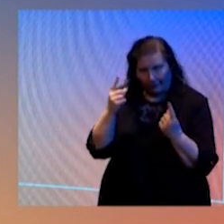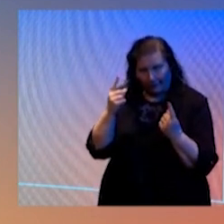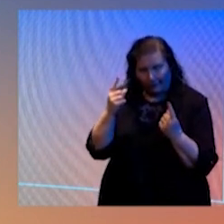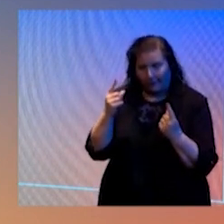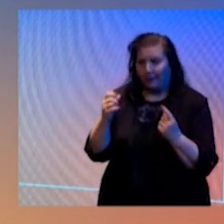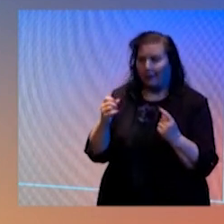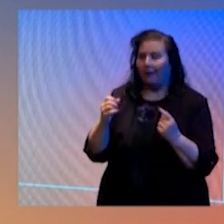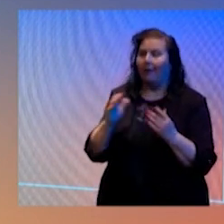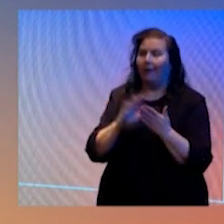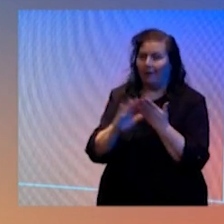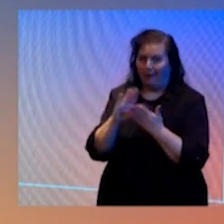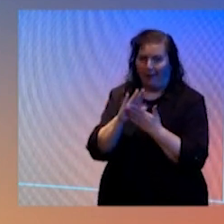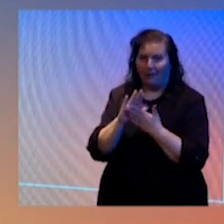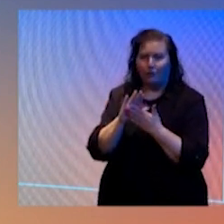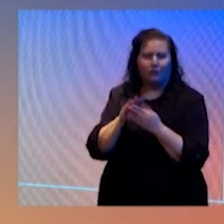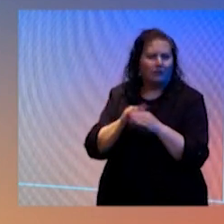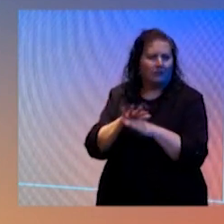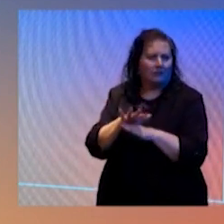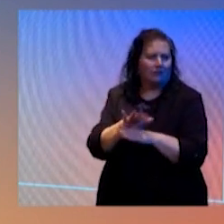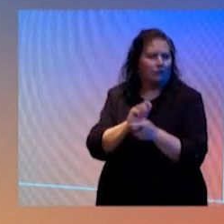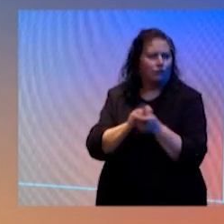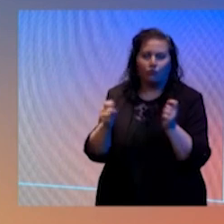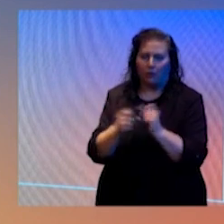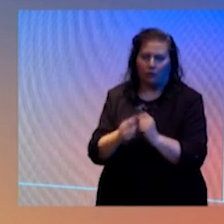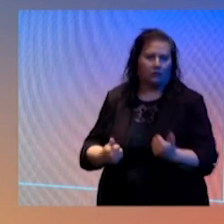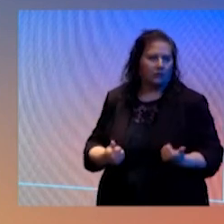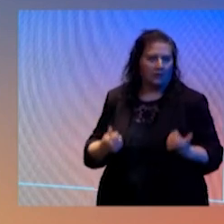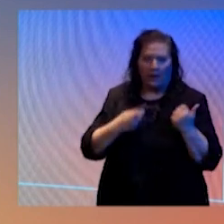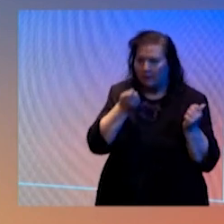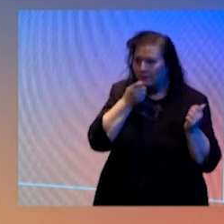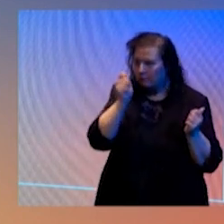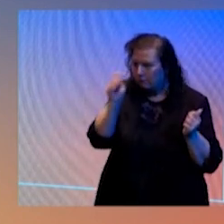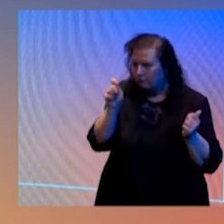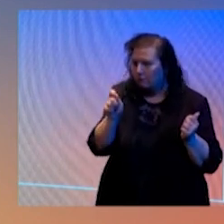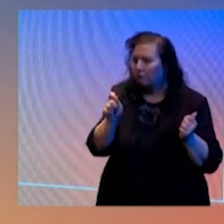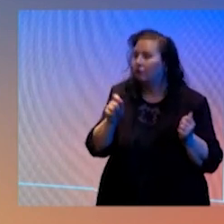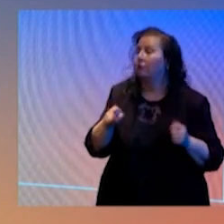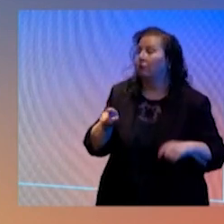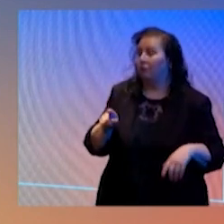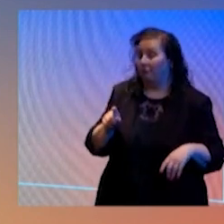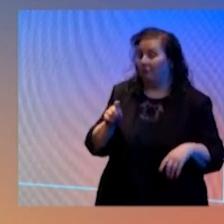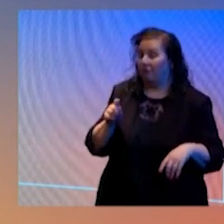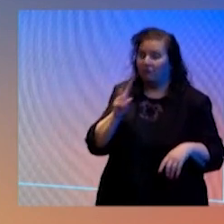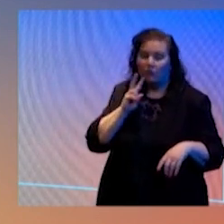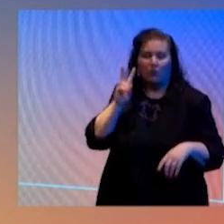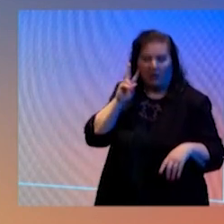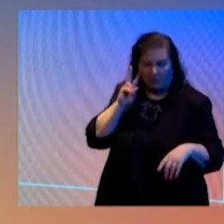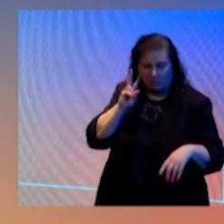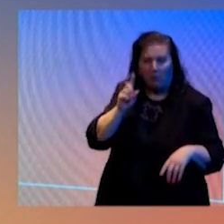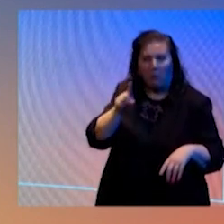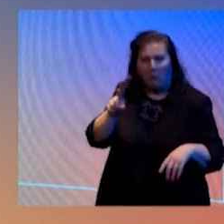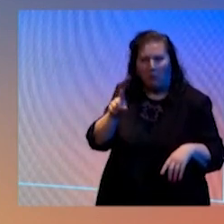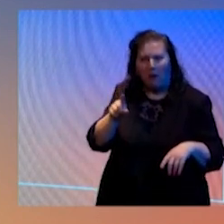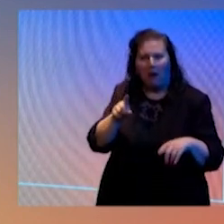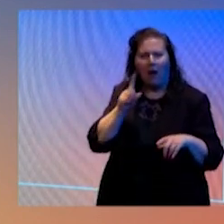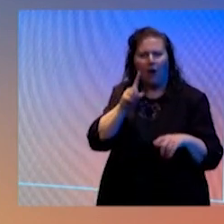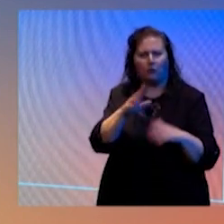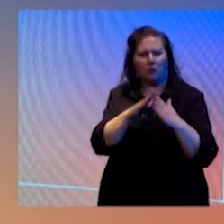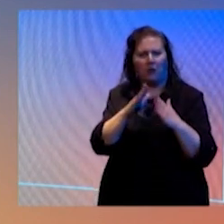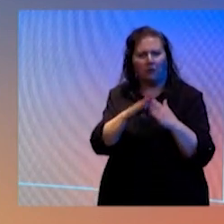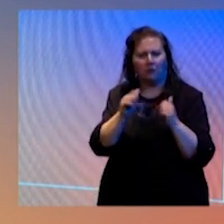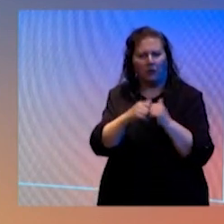literally transforms lives. Just 2 days ago, I was in a very impoverished village where